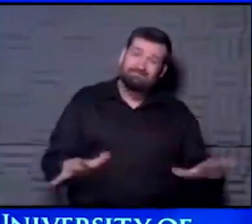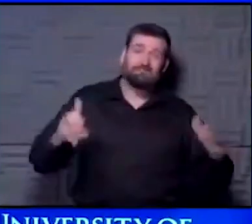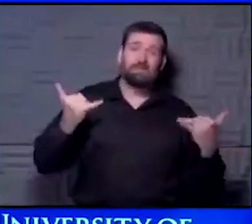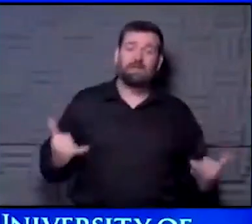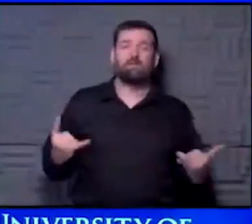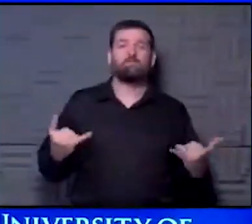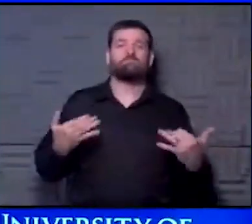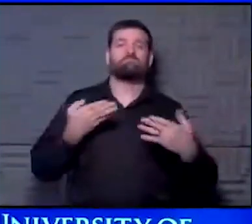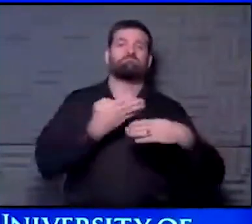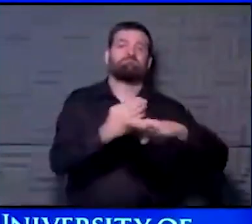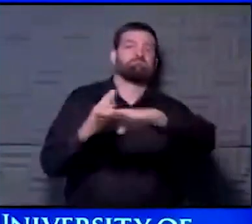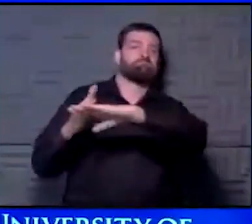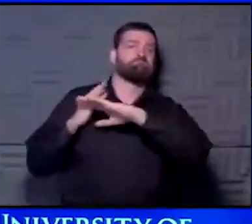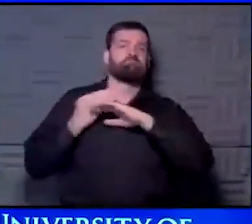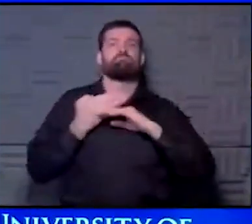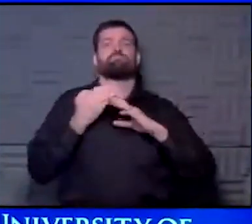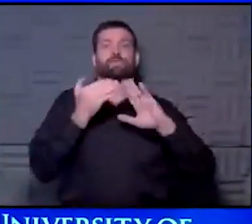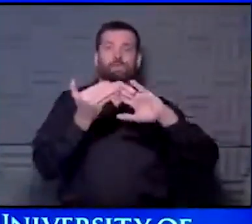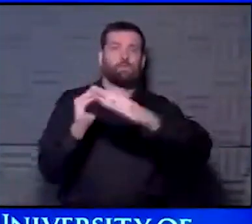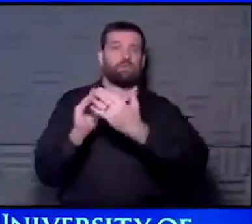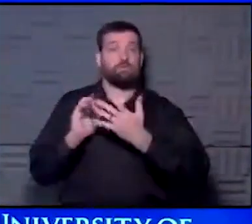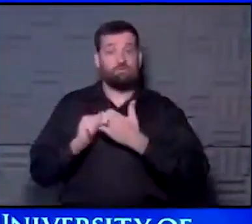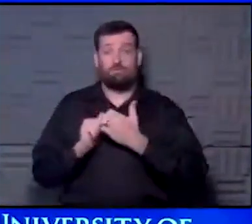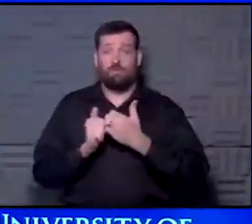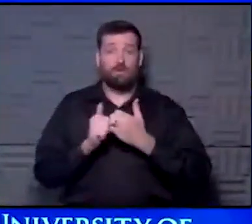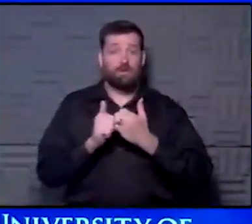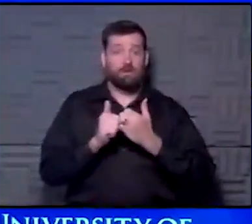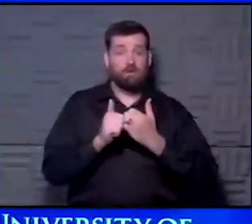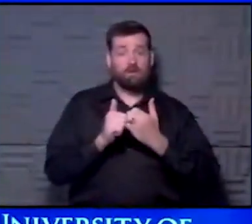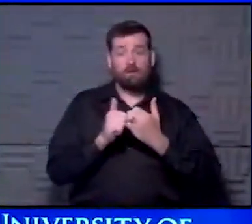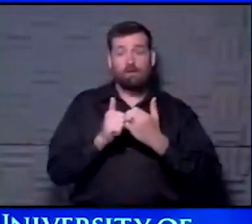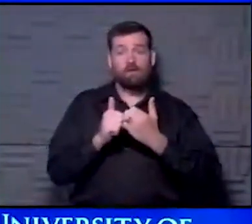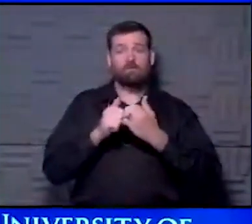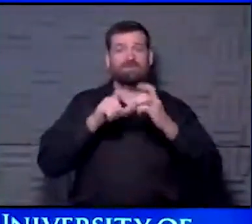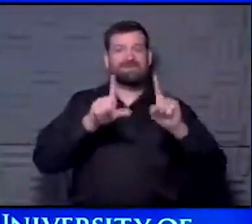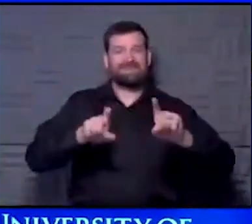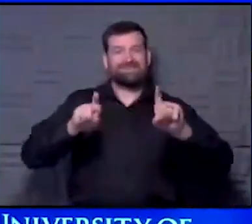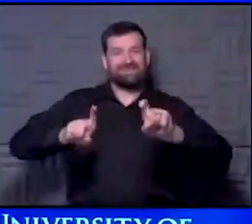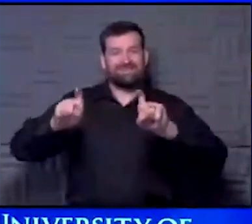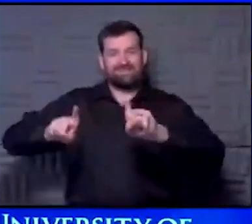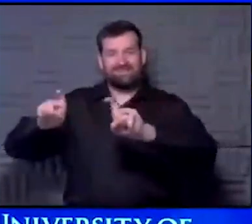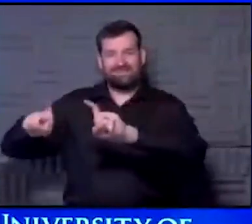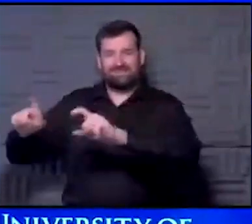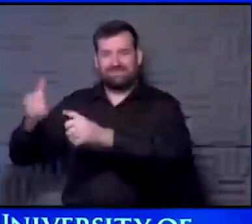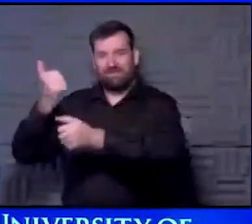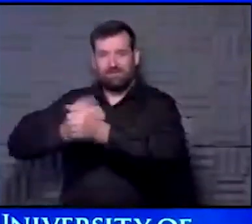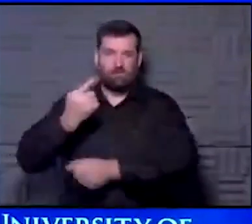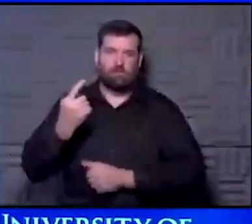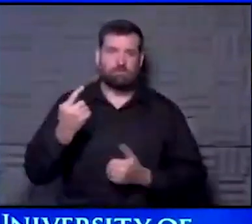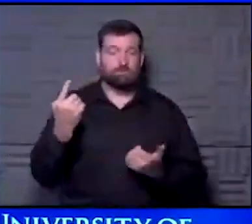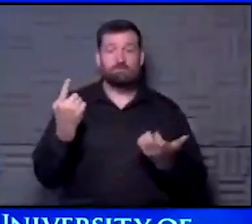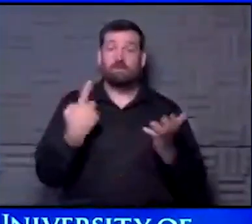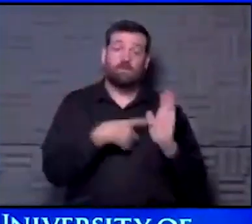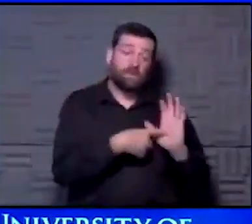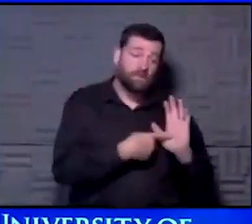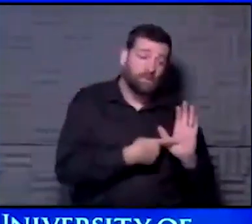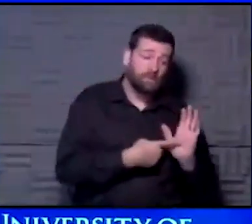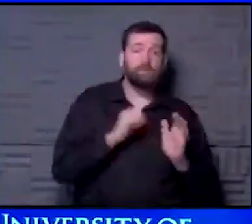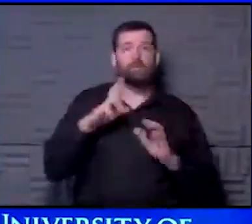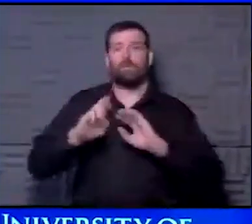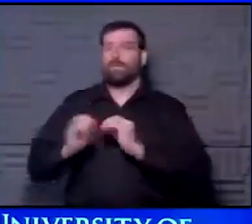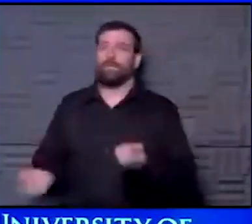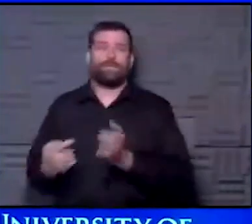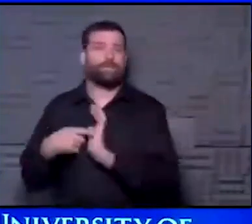is keep the rest of the community safe. And the way you do that is you test everybody who came in. That would be symptomatic or asymptomatic